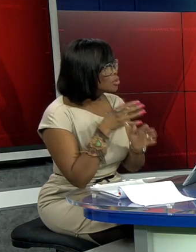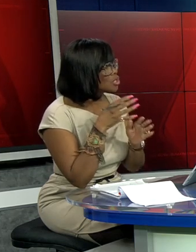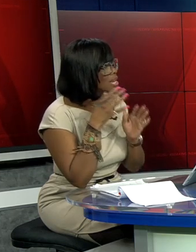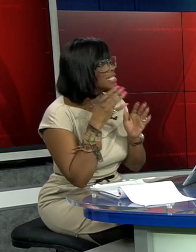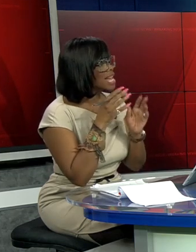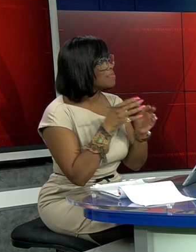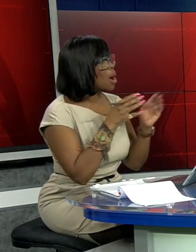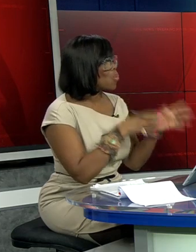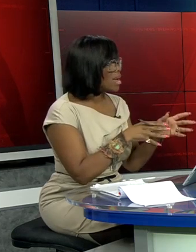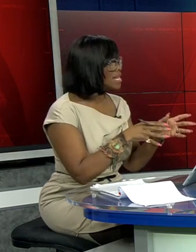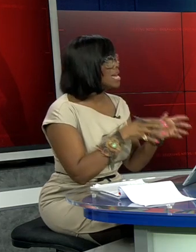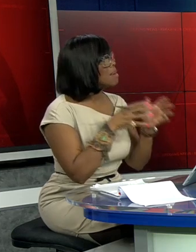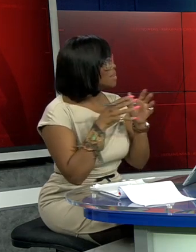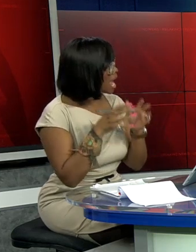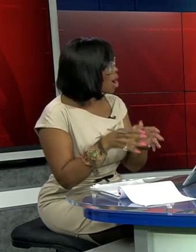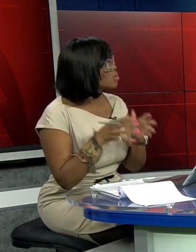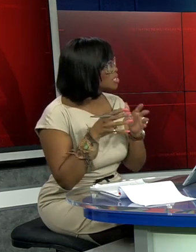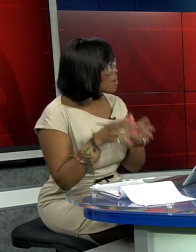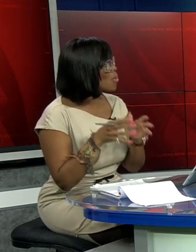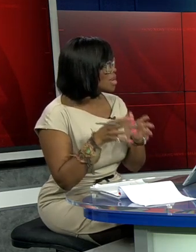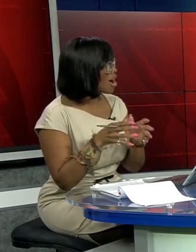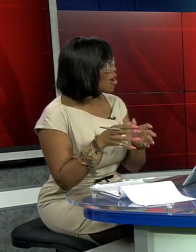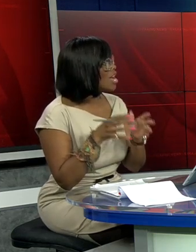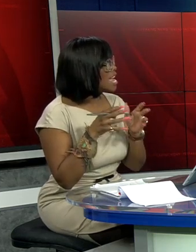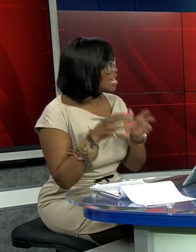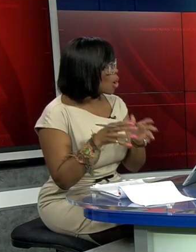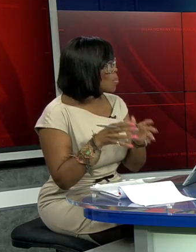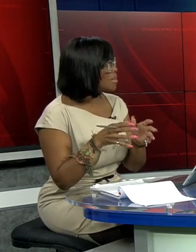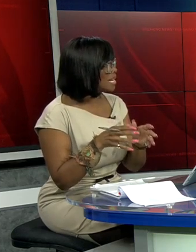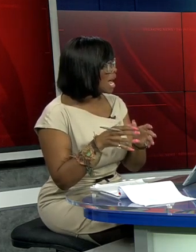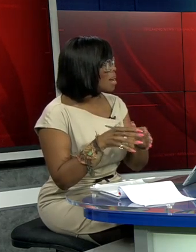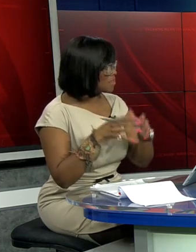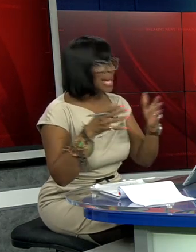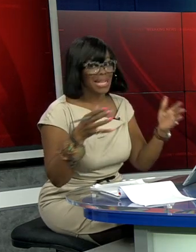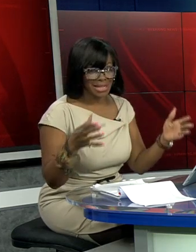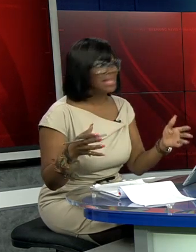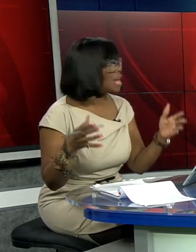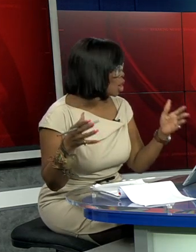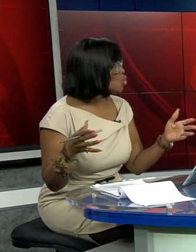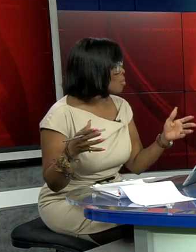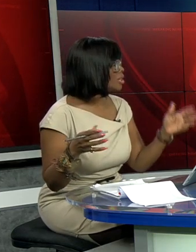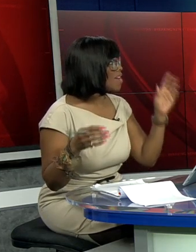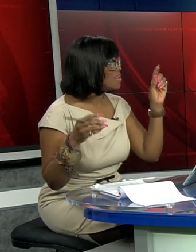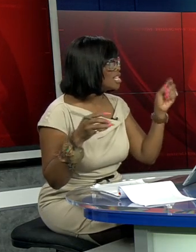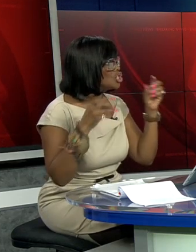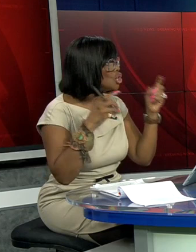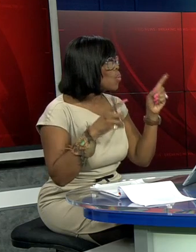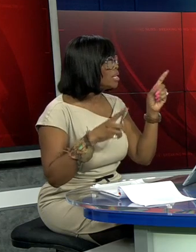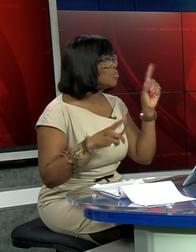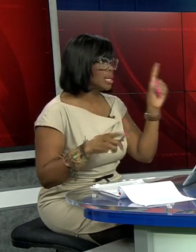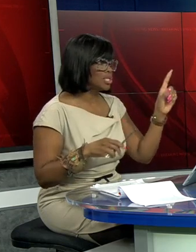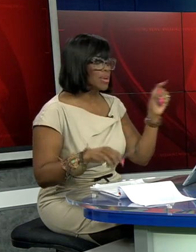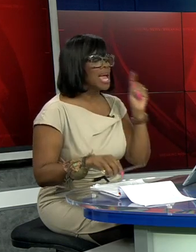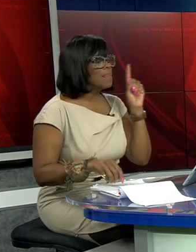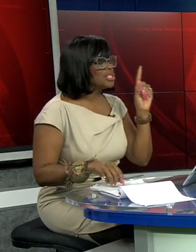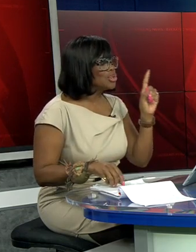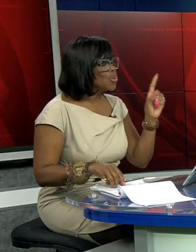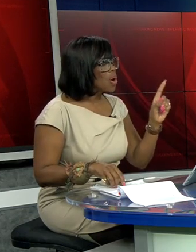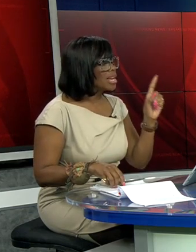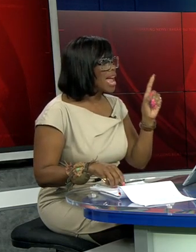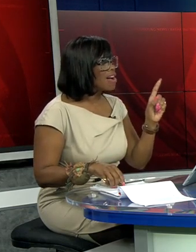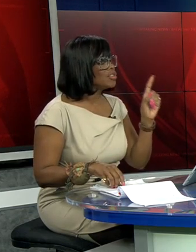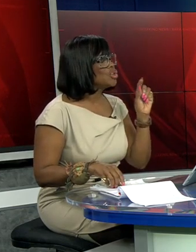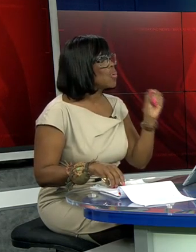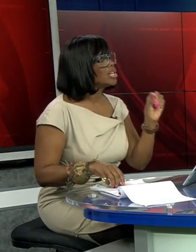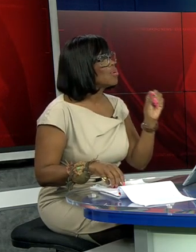but it's not about when, but how smart we are in opening up our normal life. Because we can do it, but do